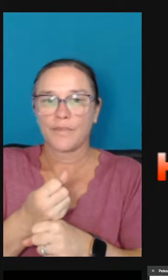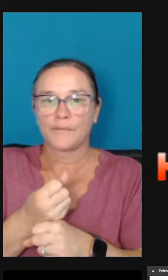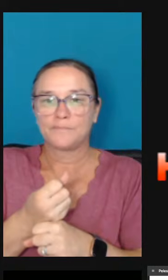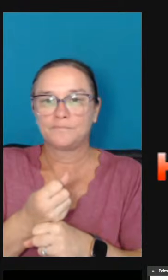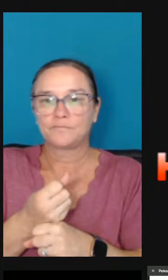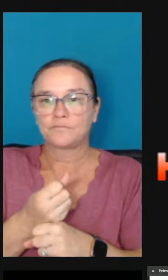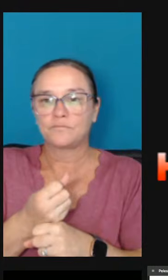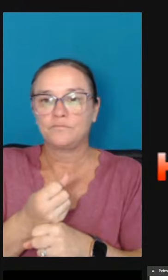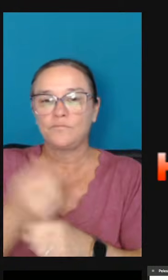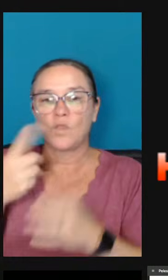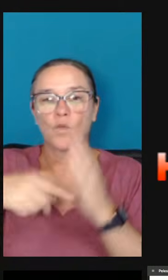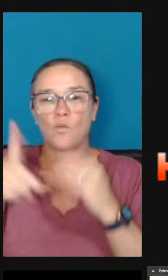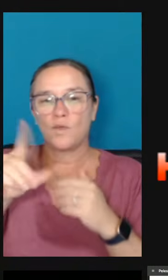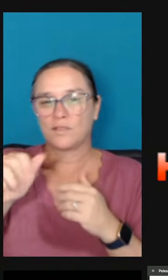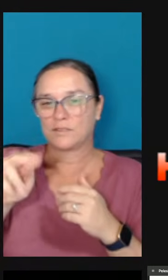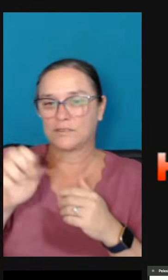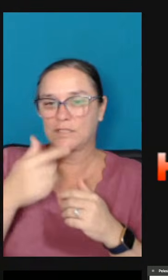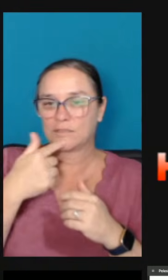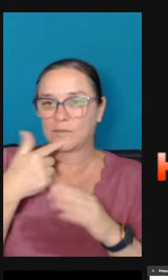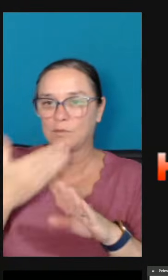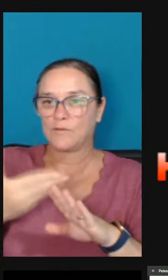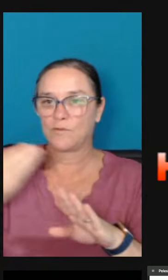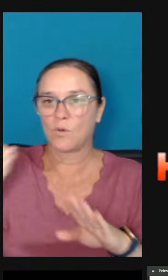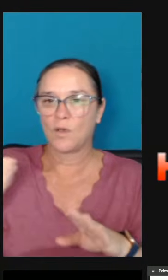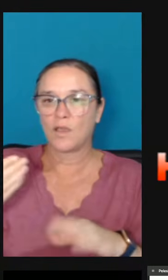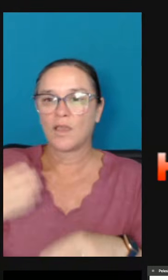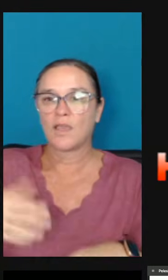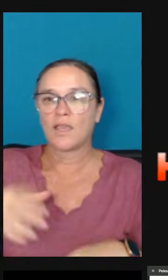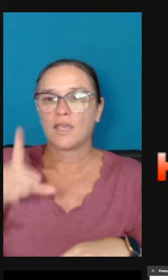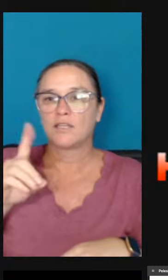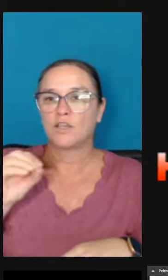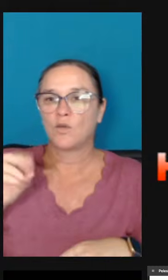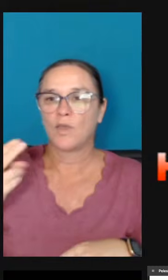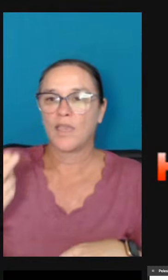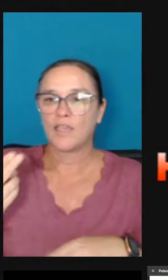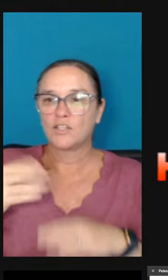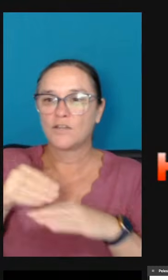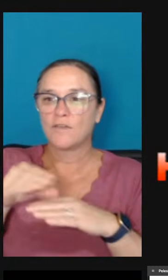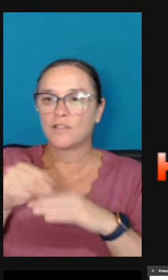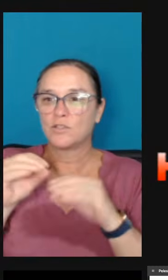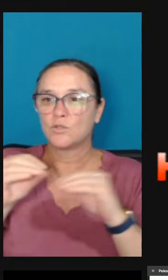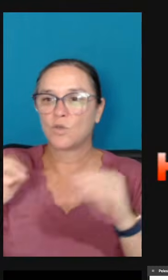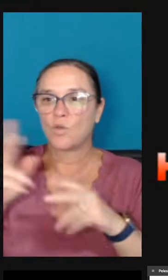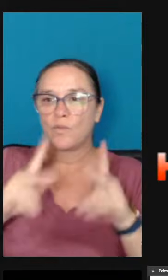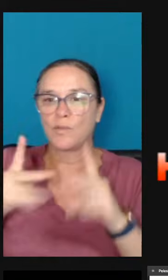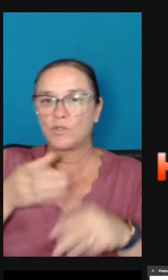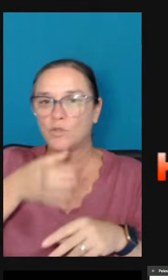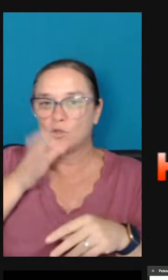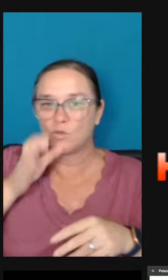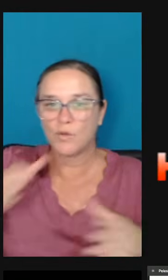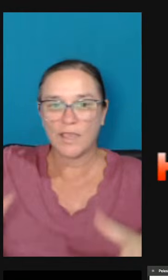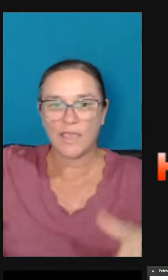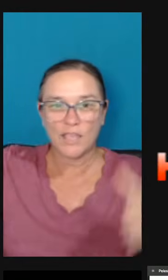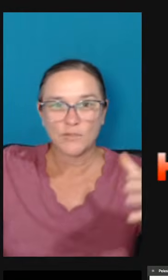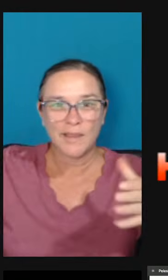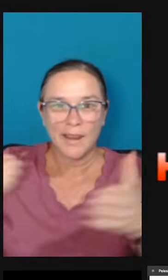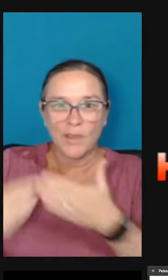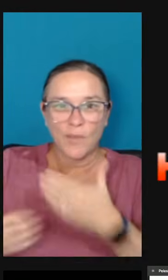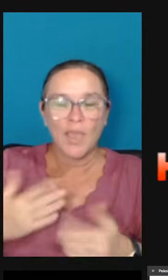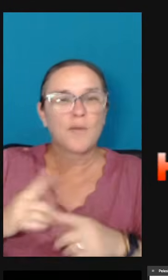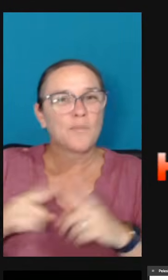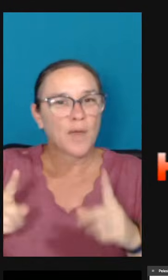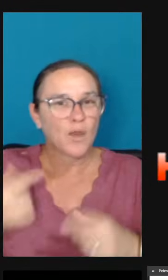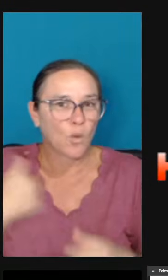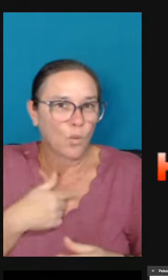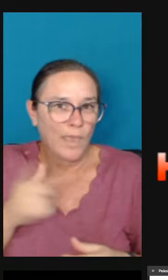what Dane said earlier, note the Department of Health advises no one to use catchment in the first place. But everyone still has to, and we do. That's